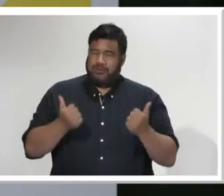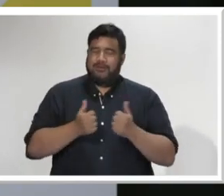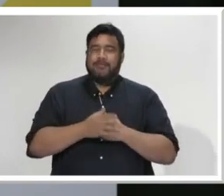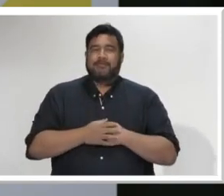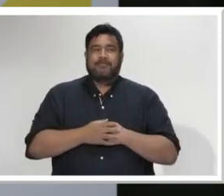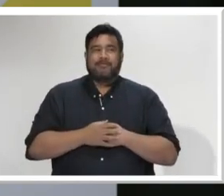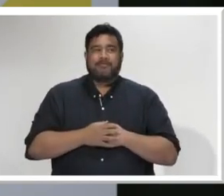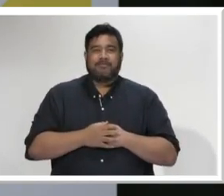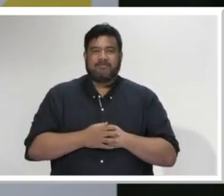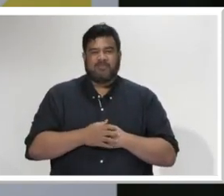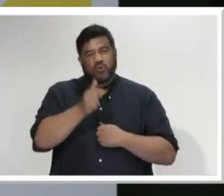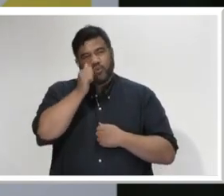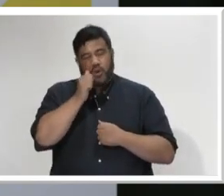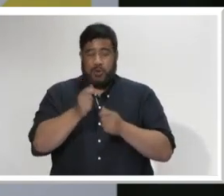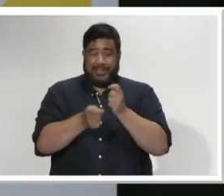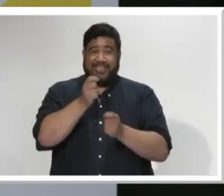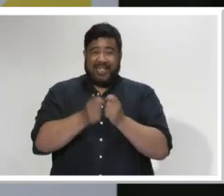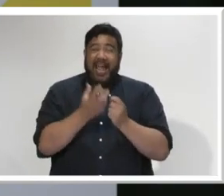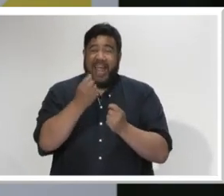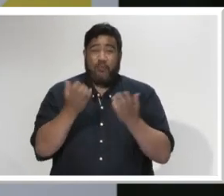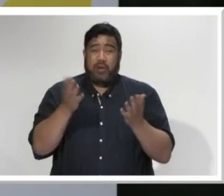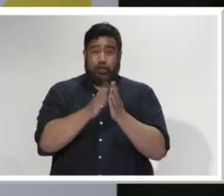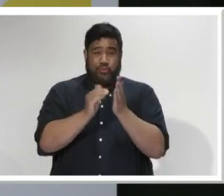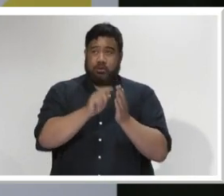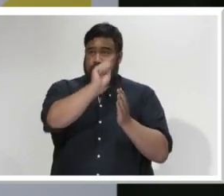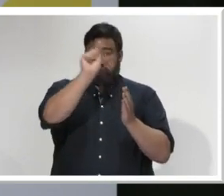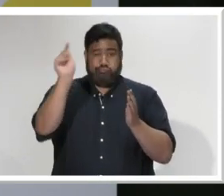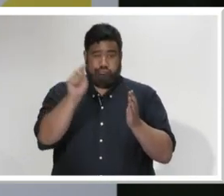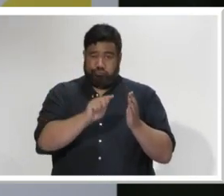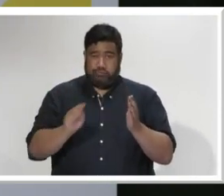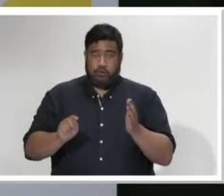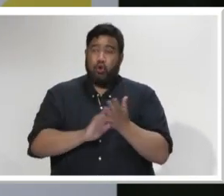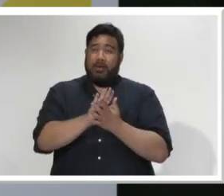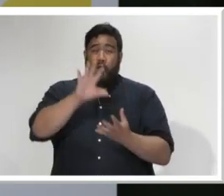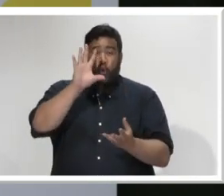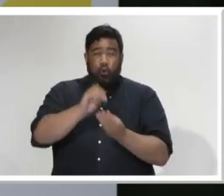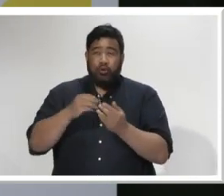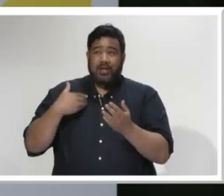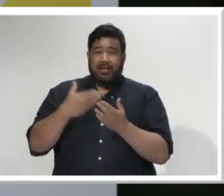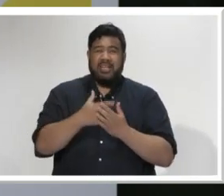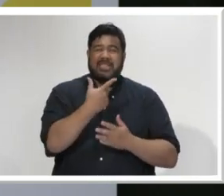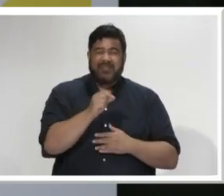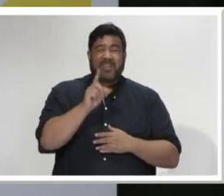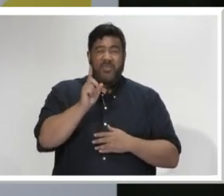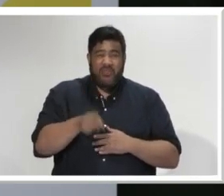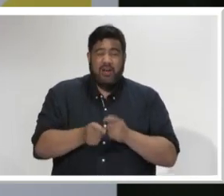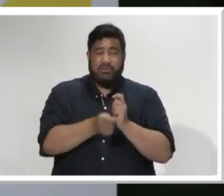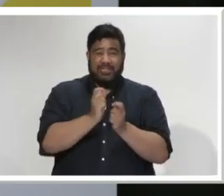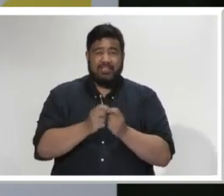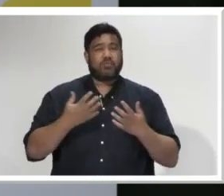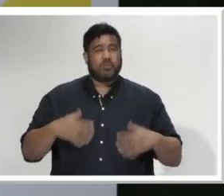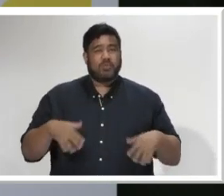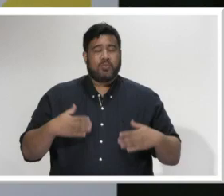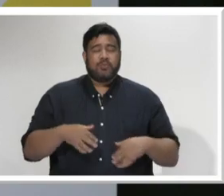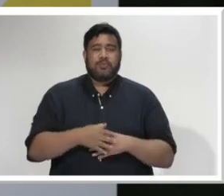now happening around the country. So the total tests undertaken to date is 70,160. There's also